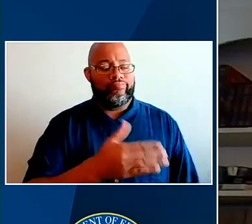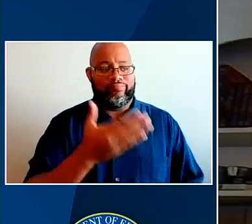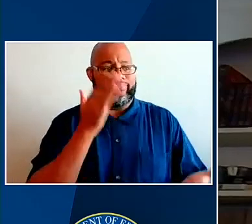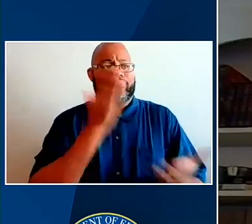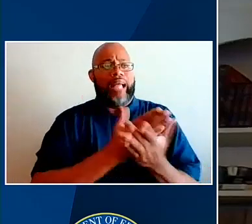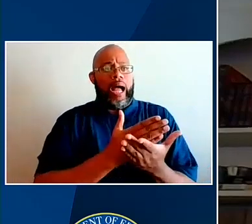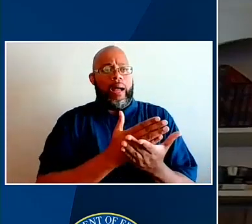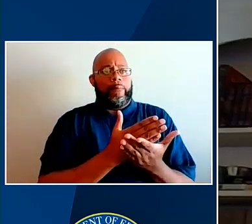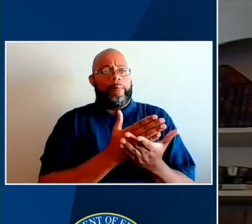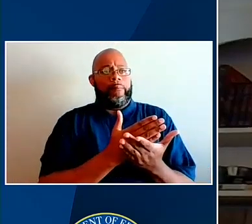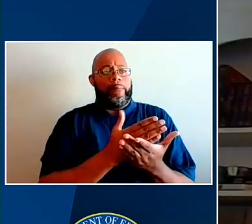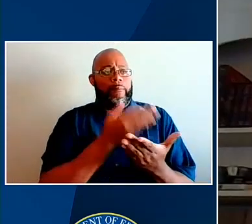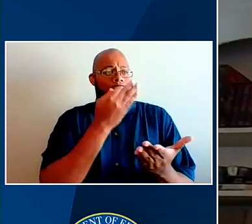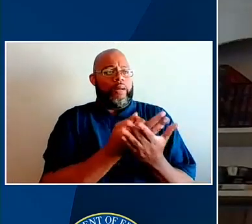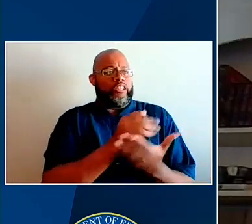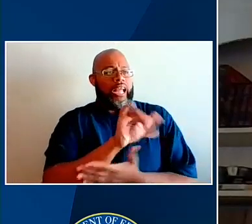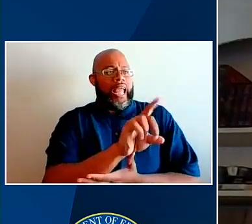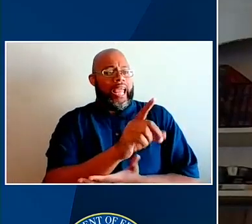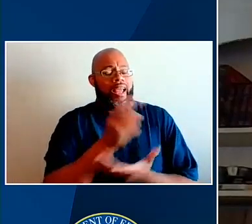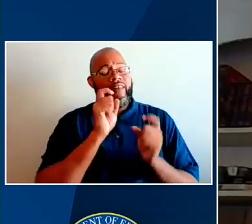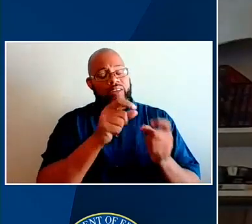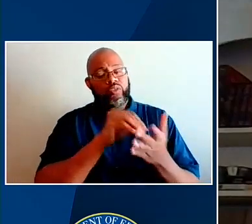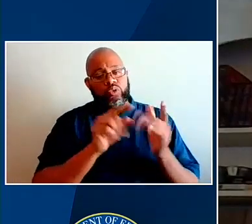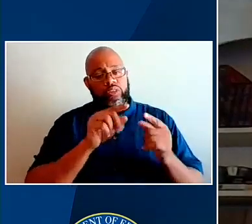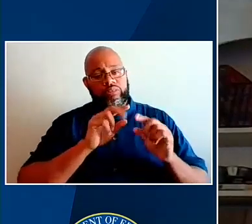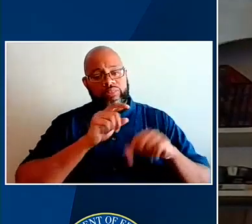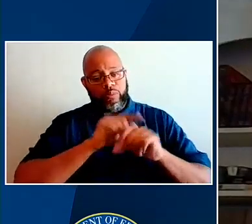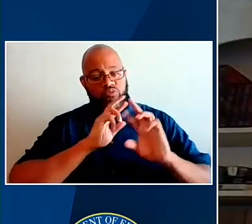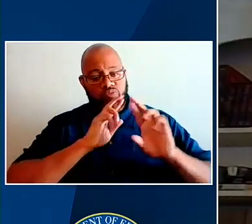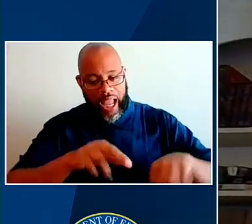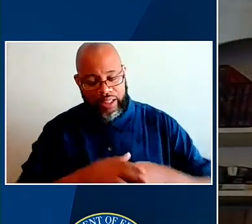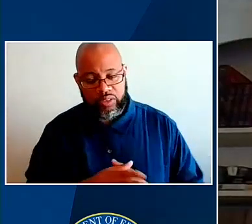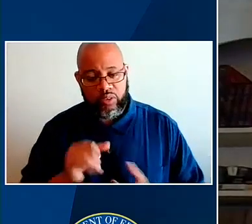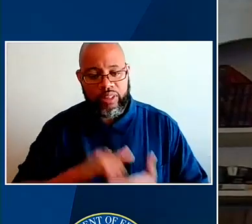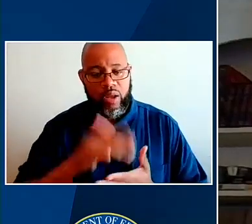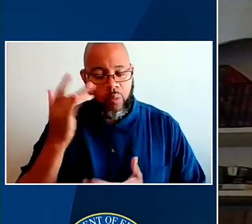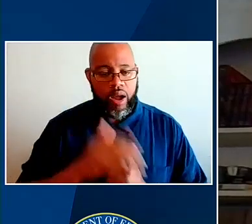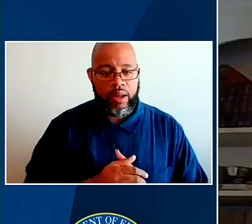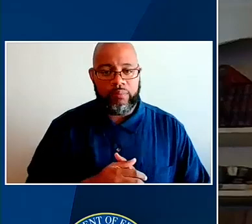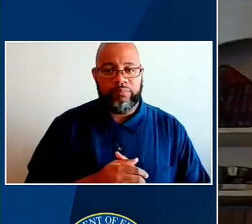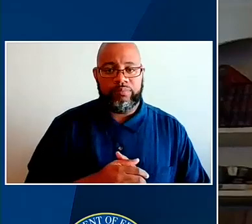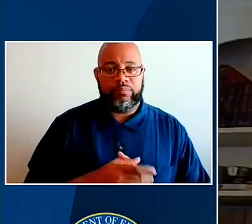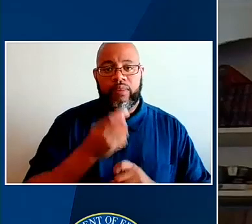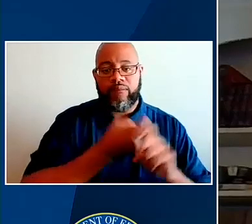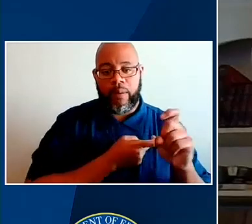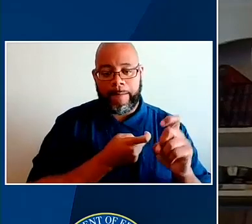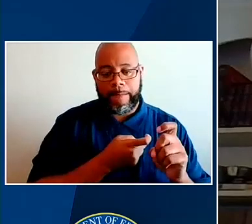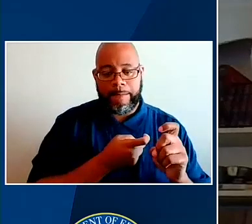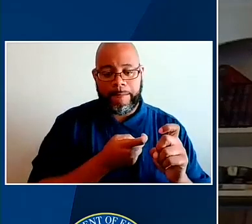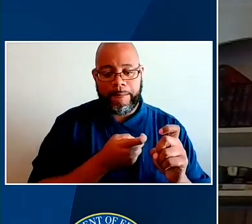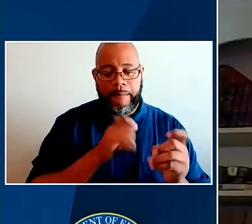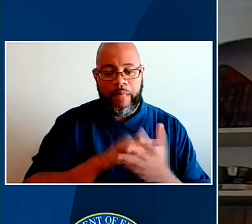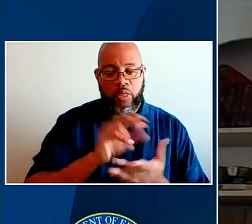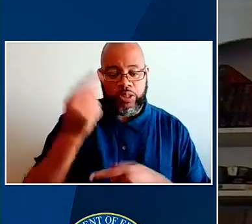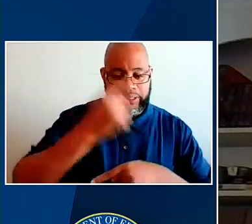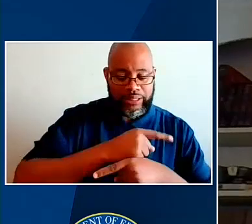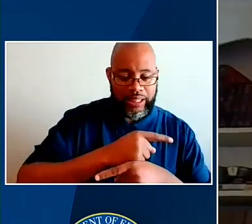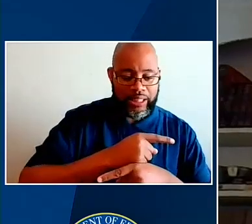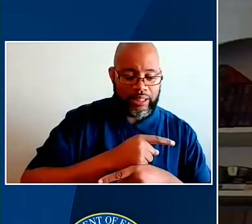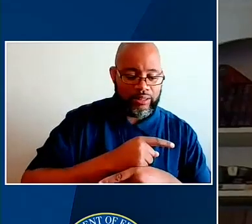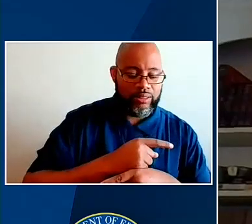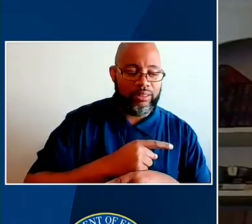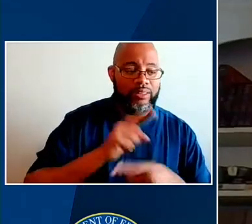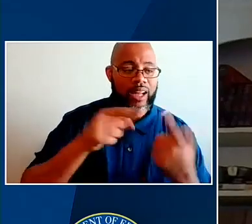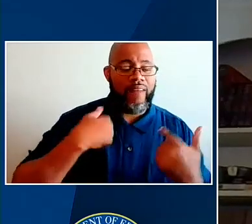you have to give the student time to react to this. So that's why, you know, from that 30 days has elapsed, then